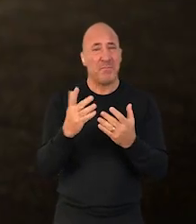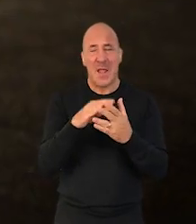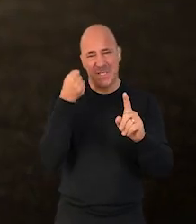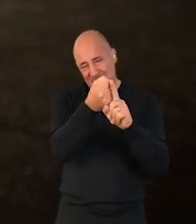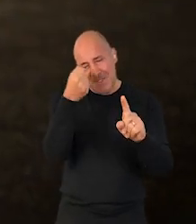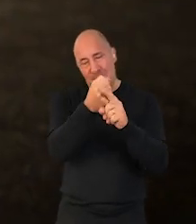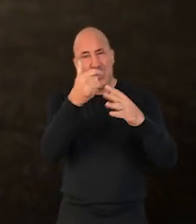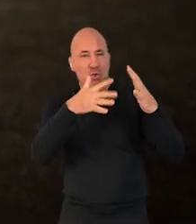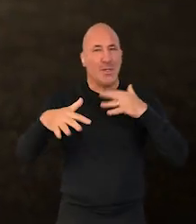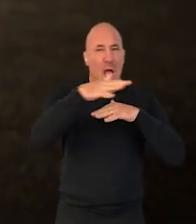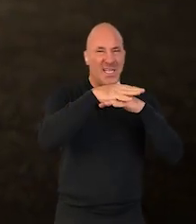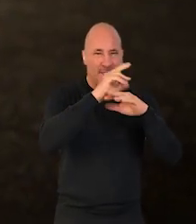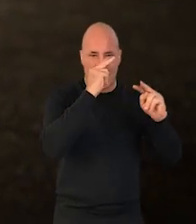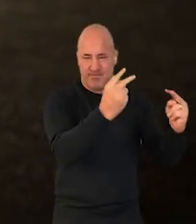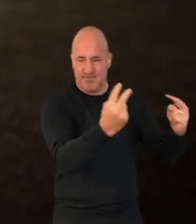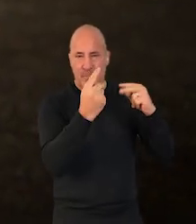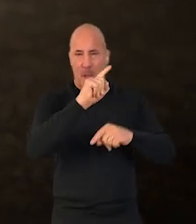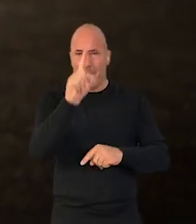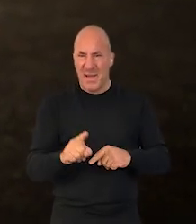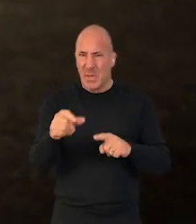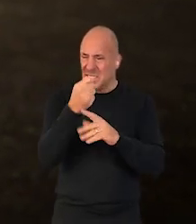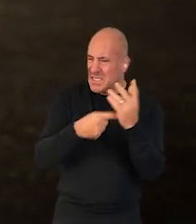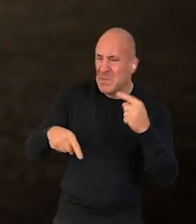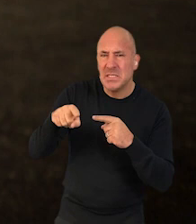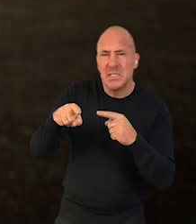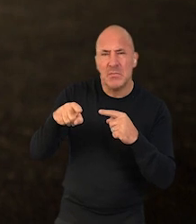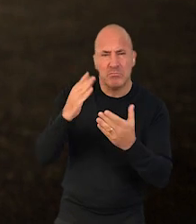and I think by pushing